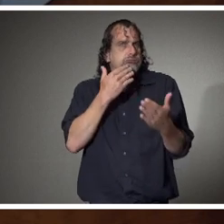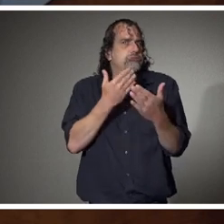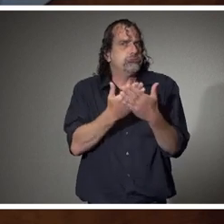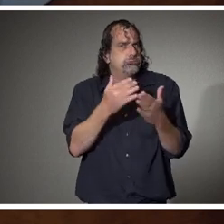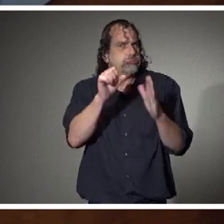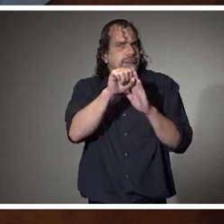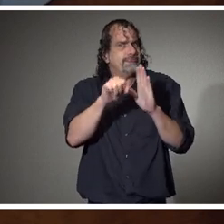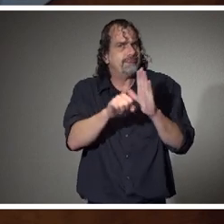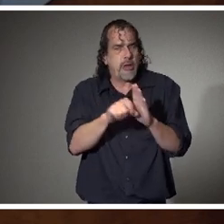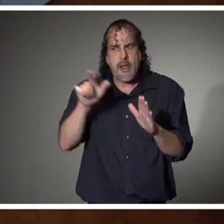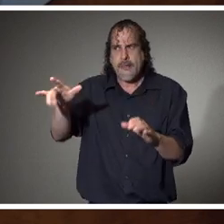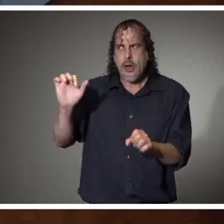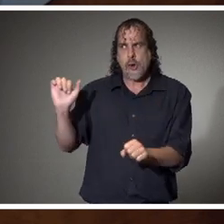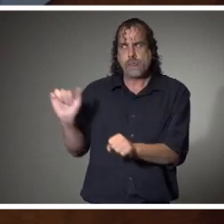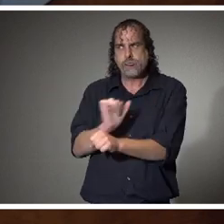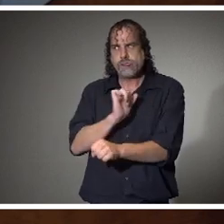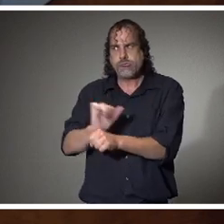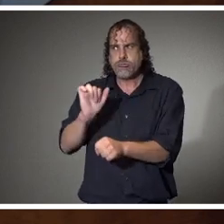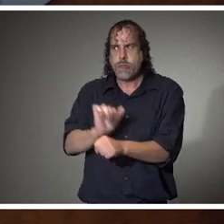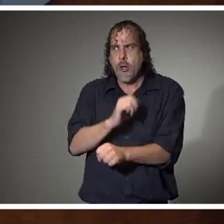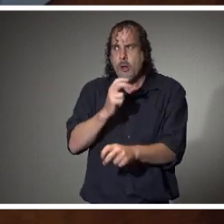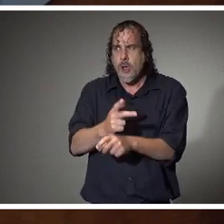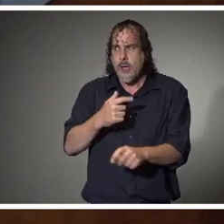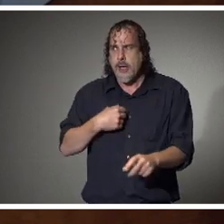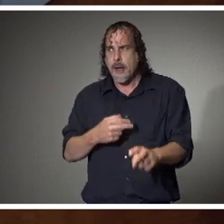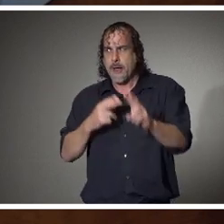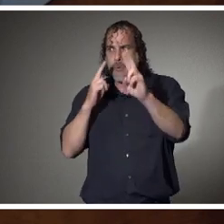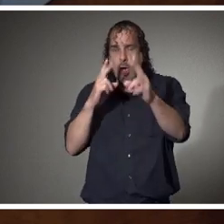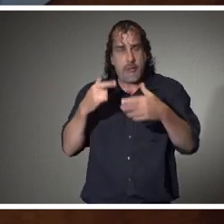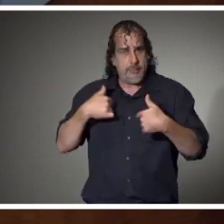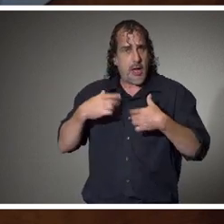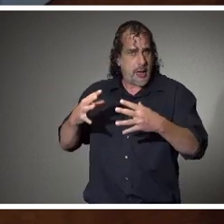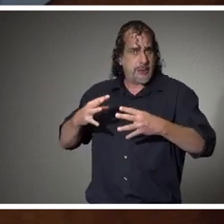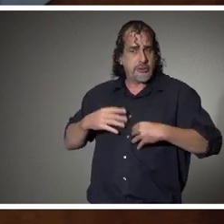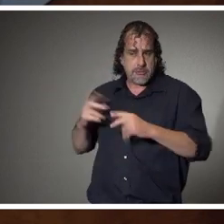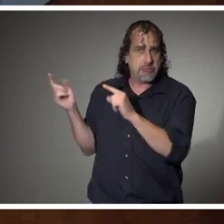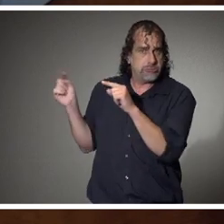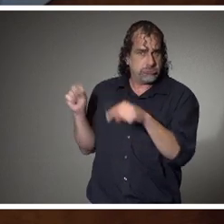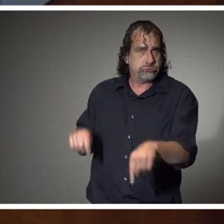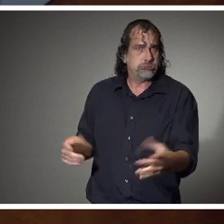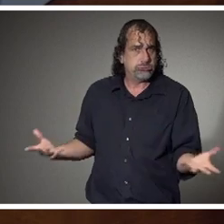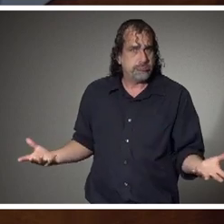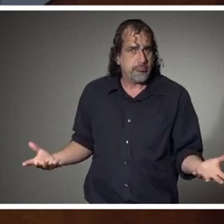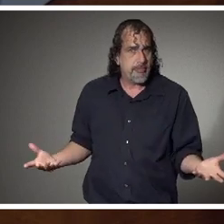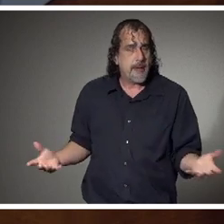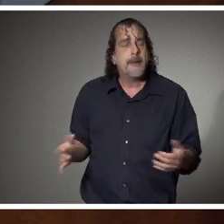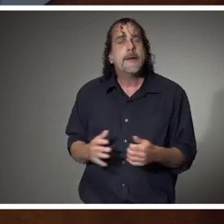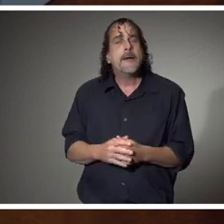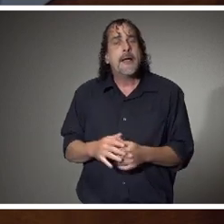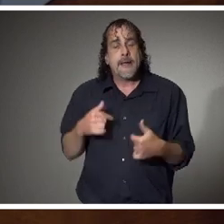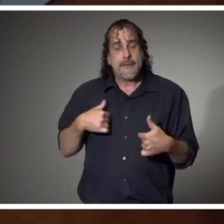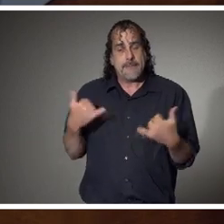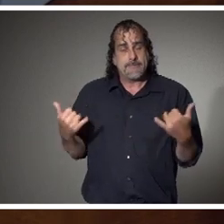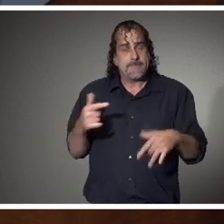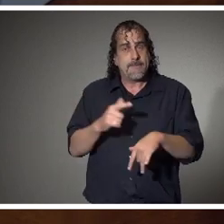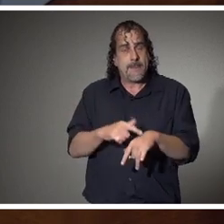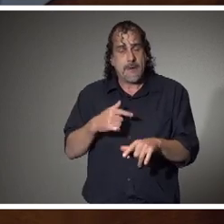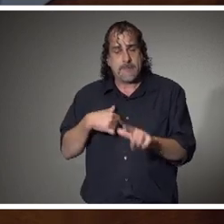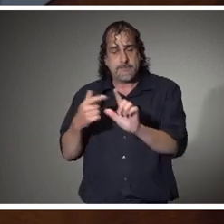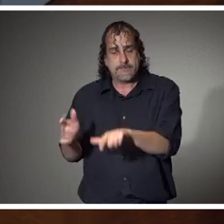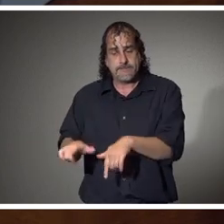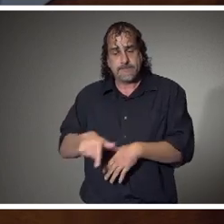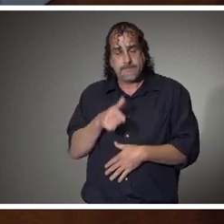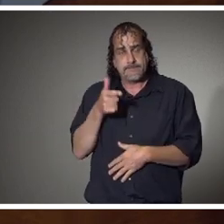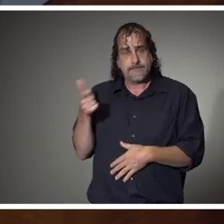on all of their hard work, and I'm honored that they accepted my request. At this time, I'm going to turn it over to our senior